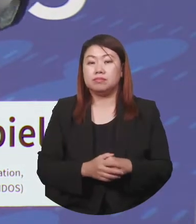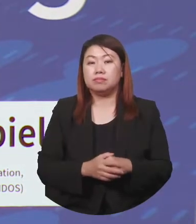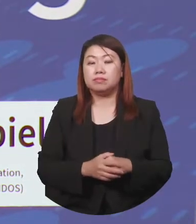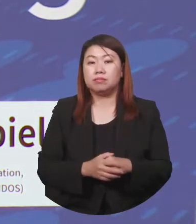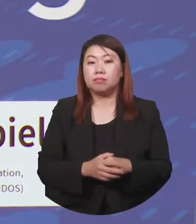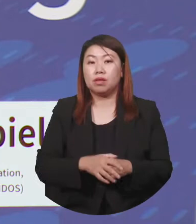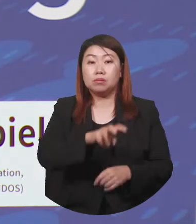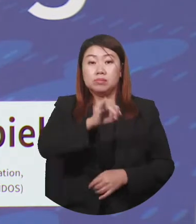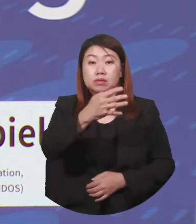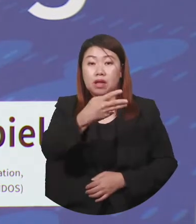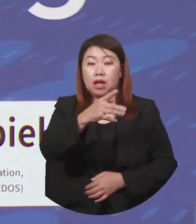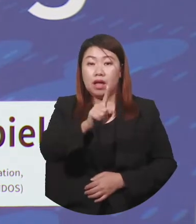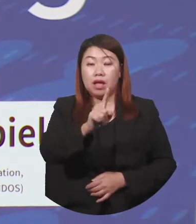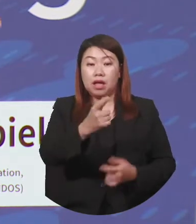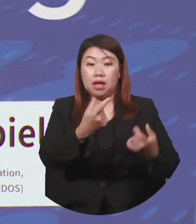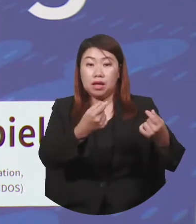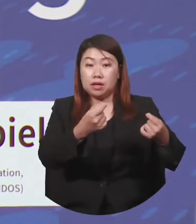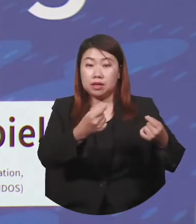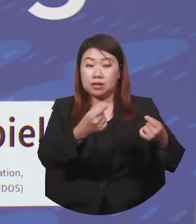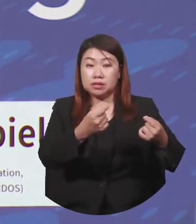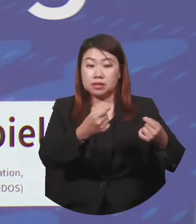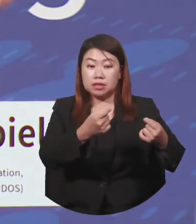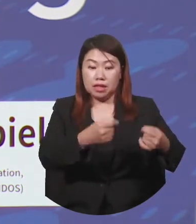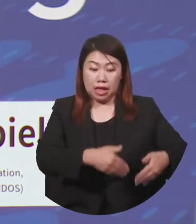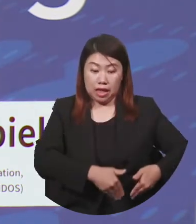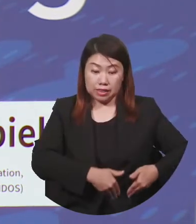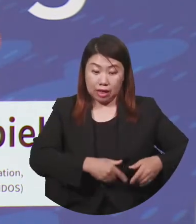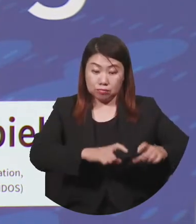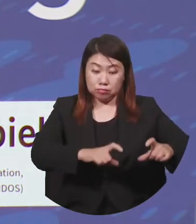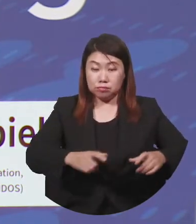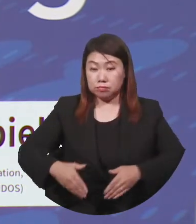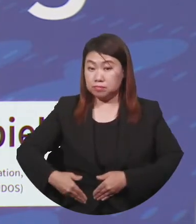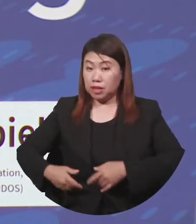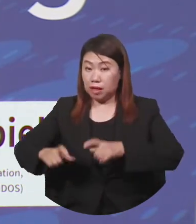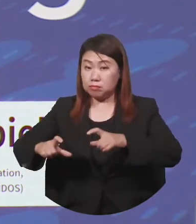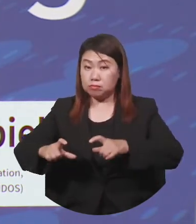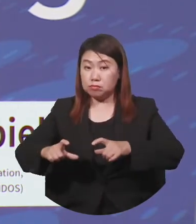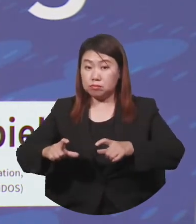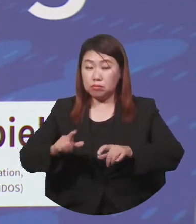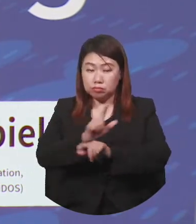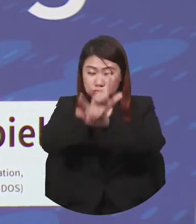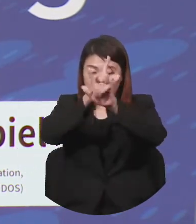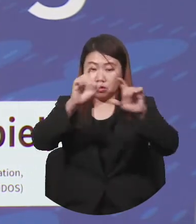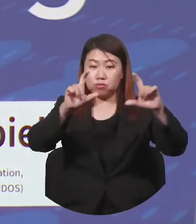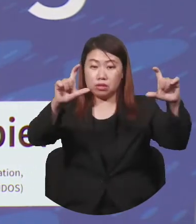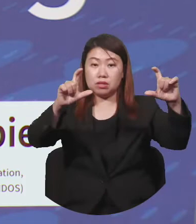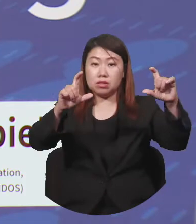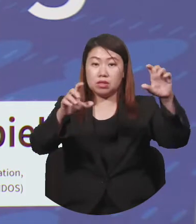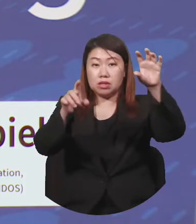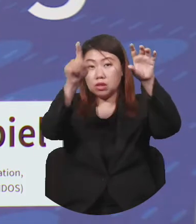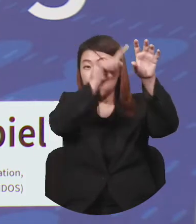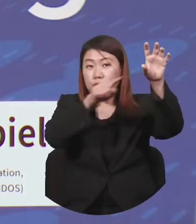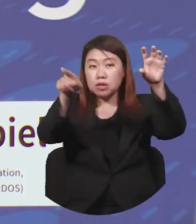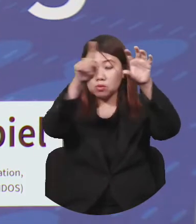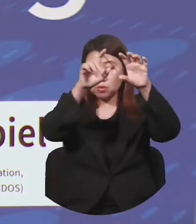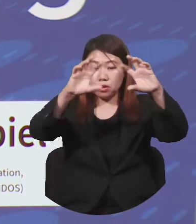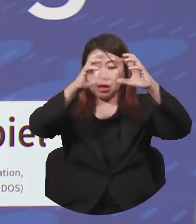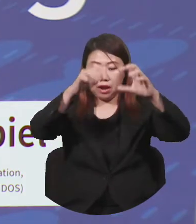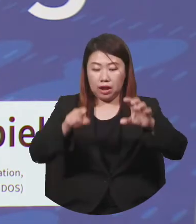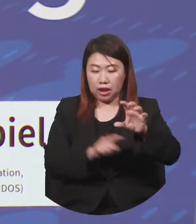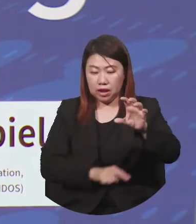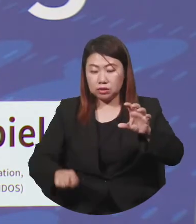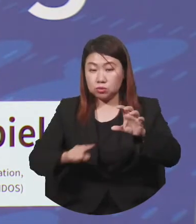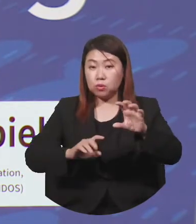is Northern or Southern, this is a mixed group. Australia, Mexico, Indonesia, Korea, Turkey.